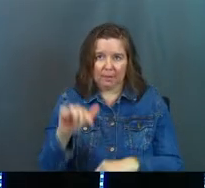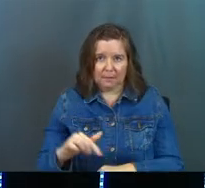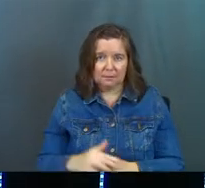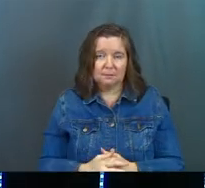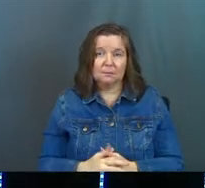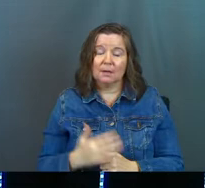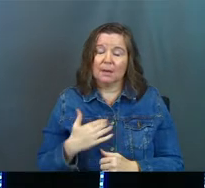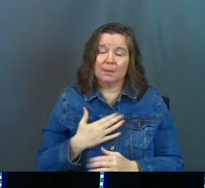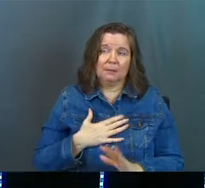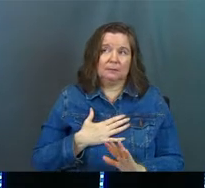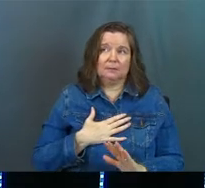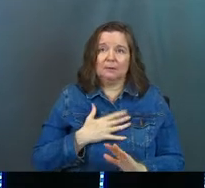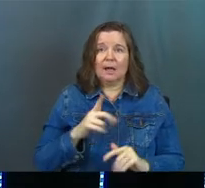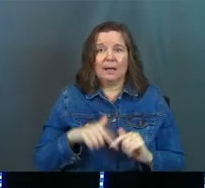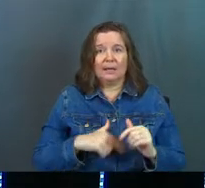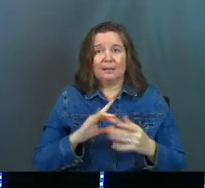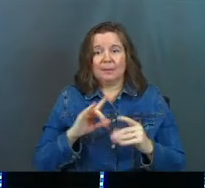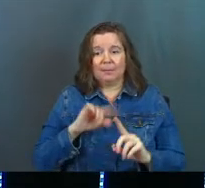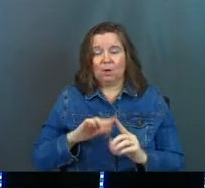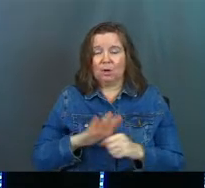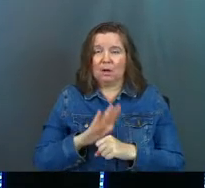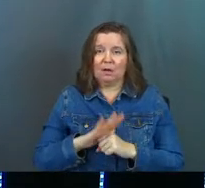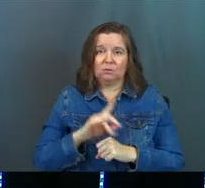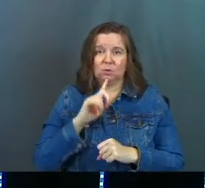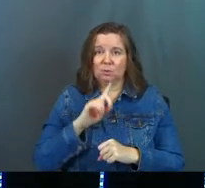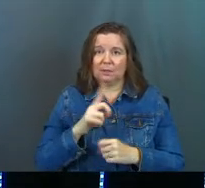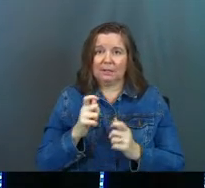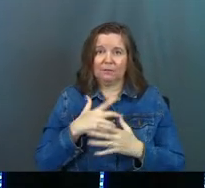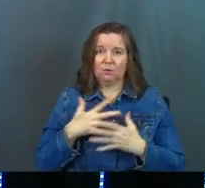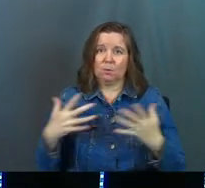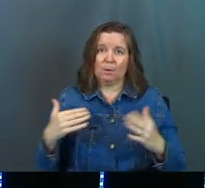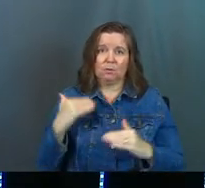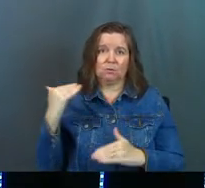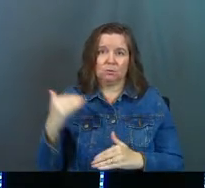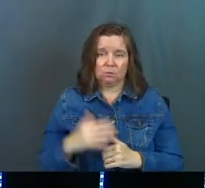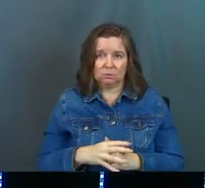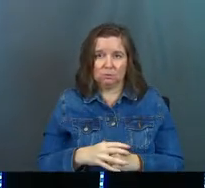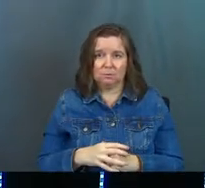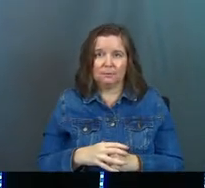this. I mean, I can't speak about her enough. She's given me so much.